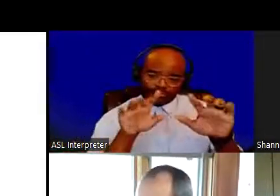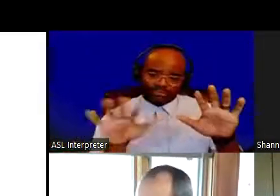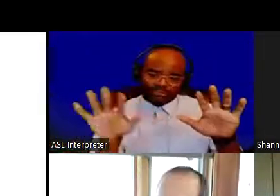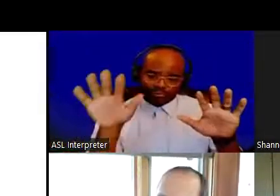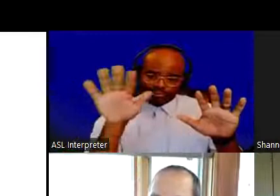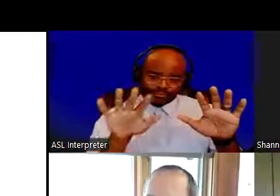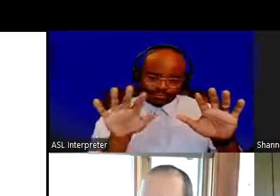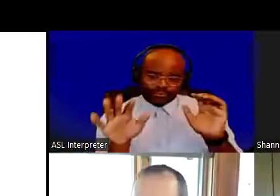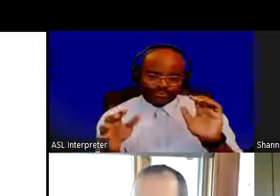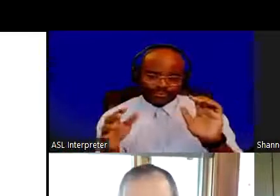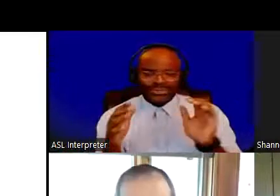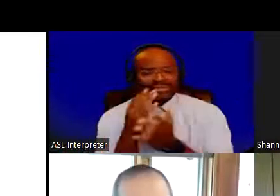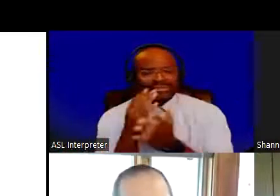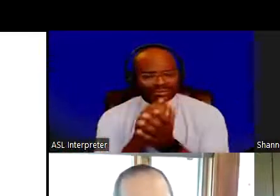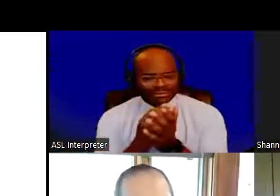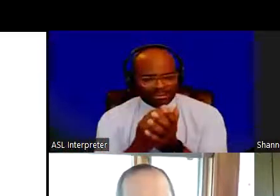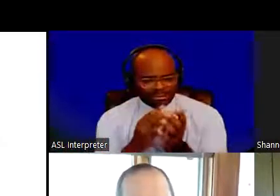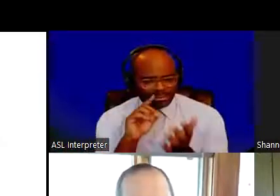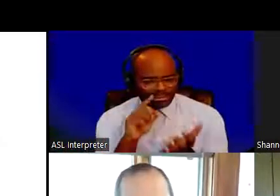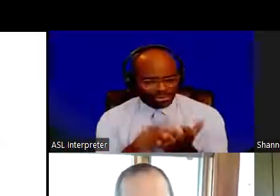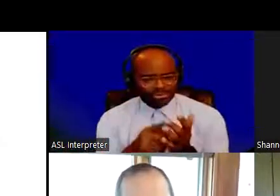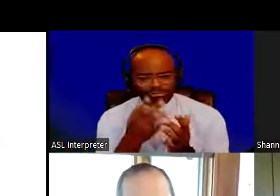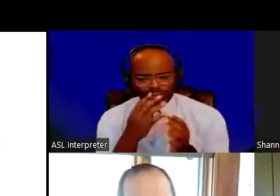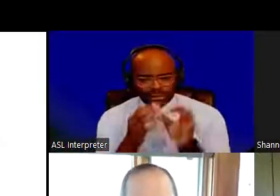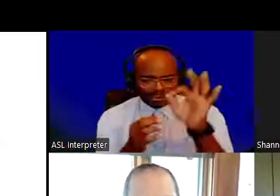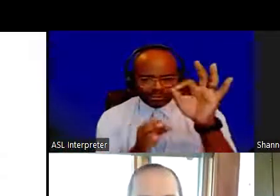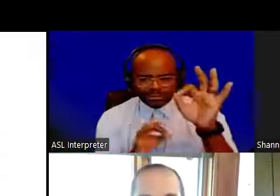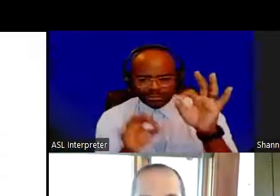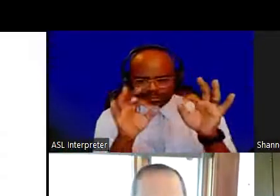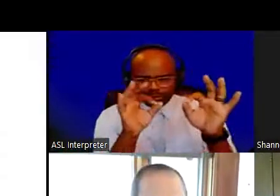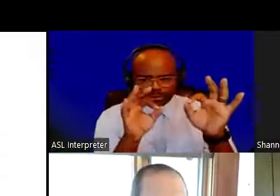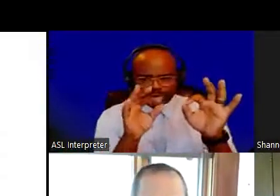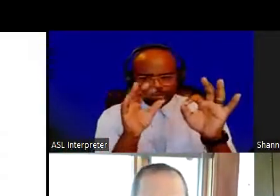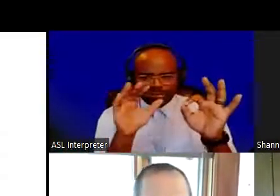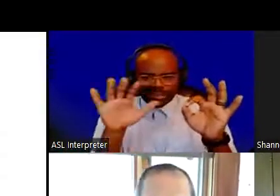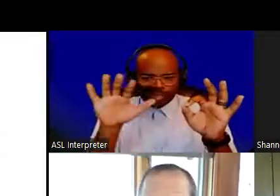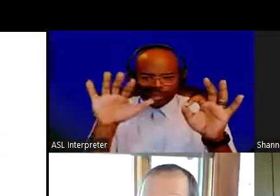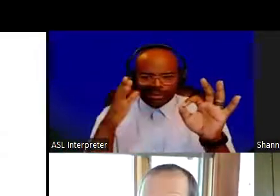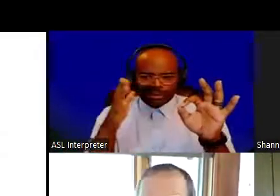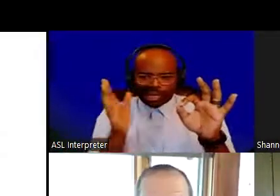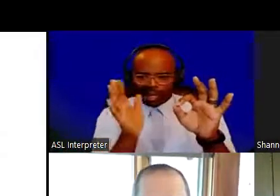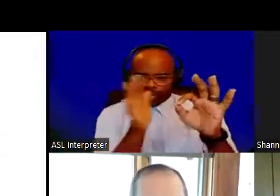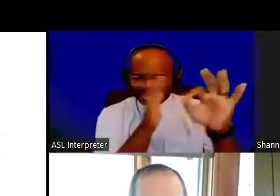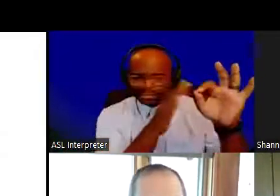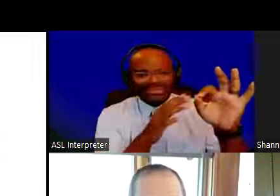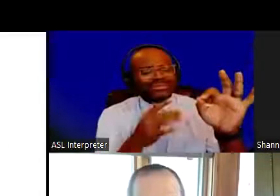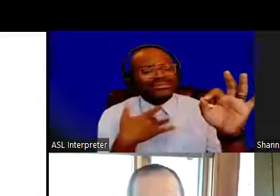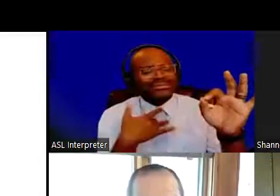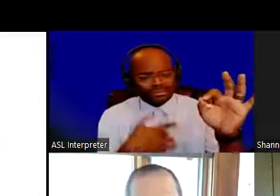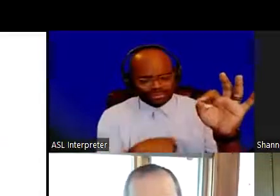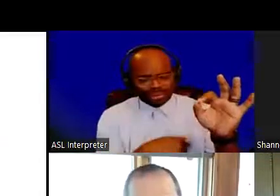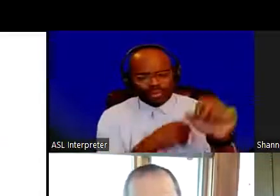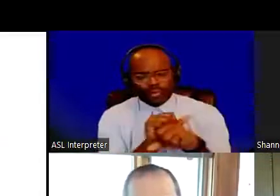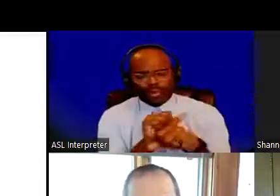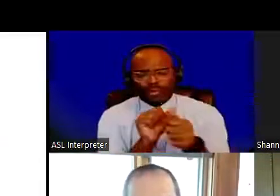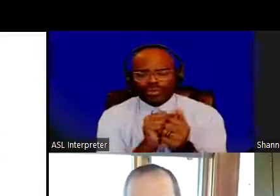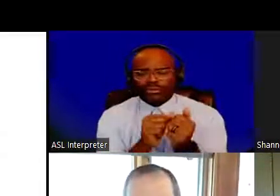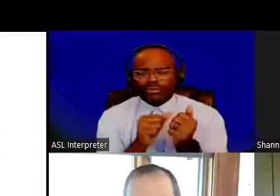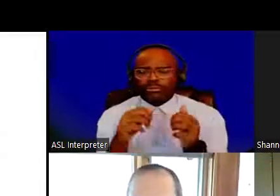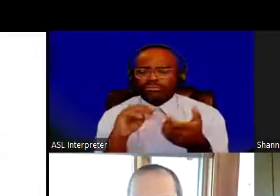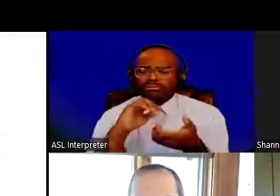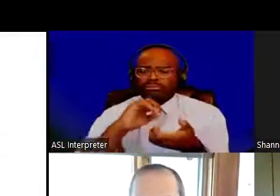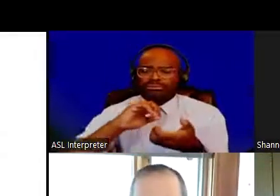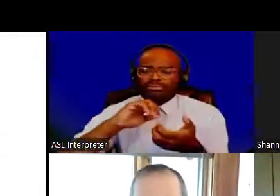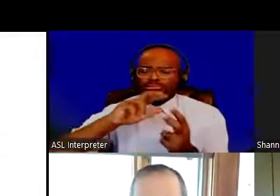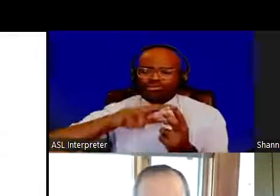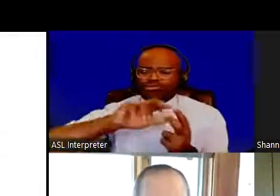There are some dots outside of that footprint because we routinely work with partners in other places around the